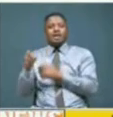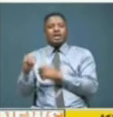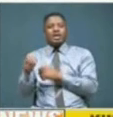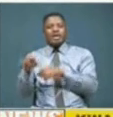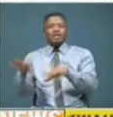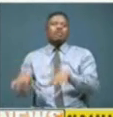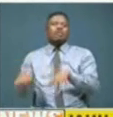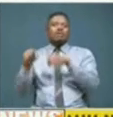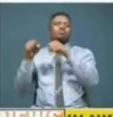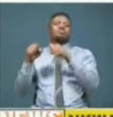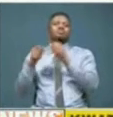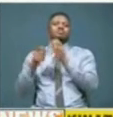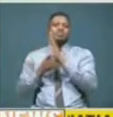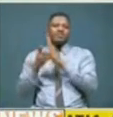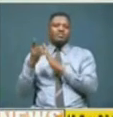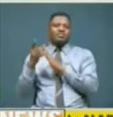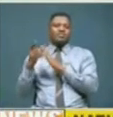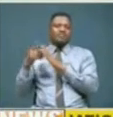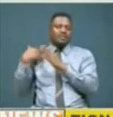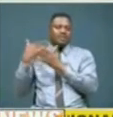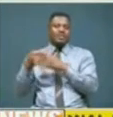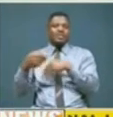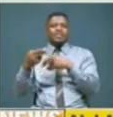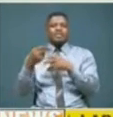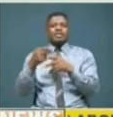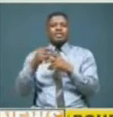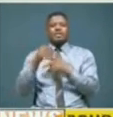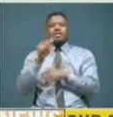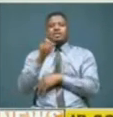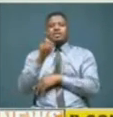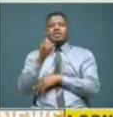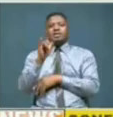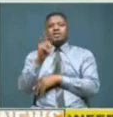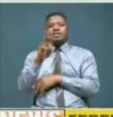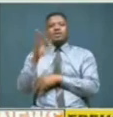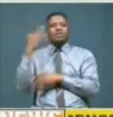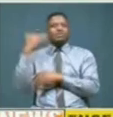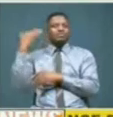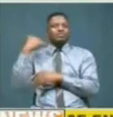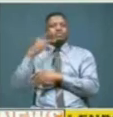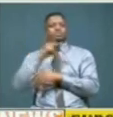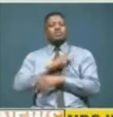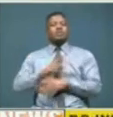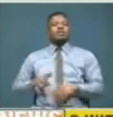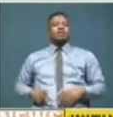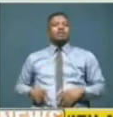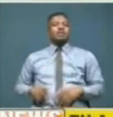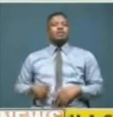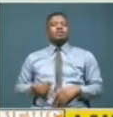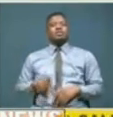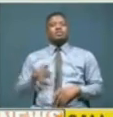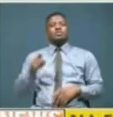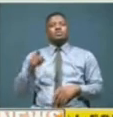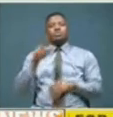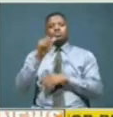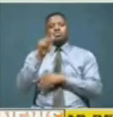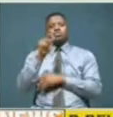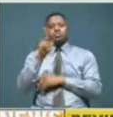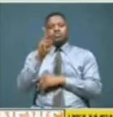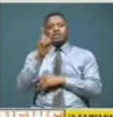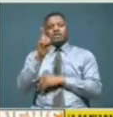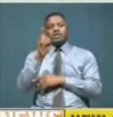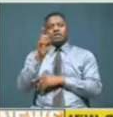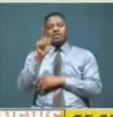adopted it and developed it over time and named it Adinkra after the former German king, King Kujo Adinkra